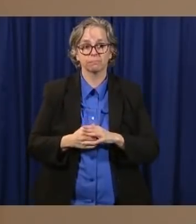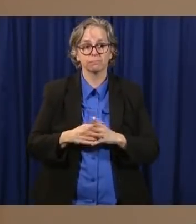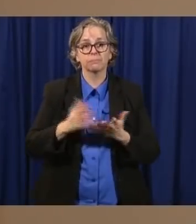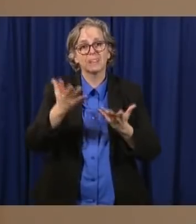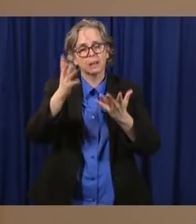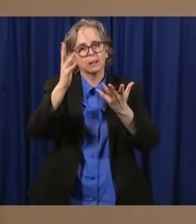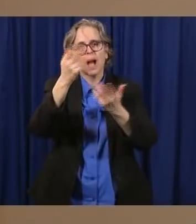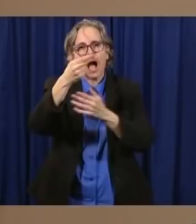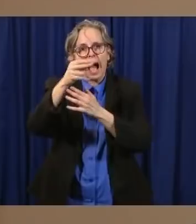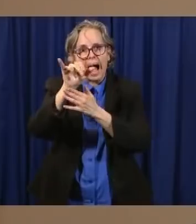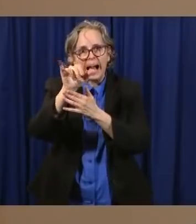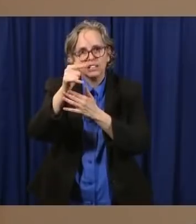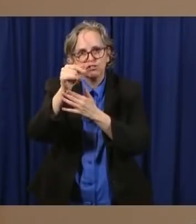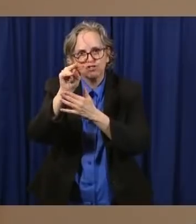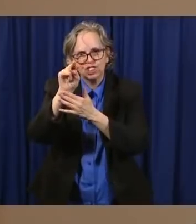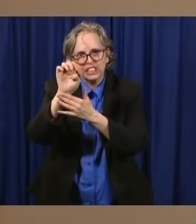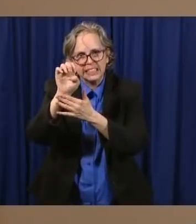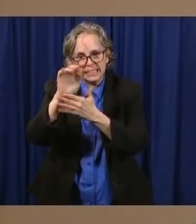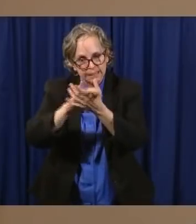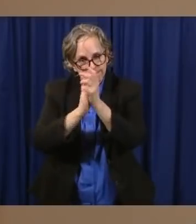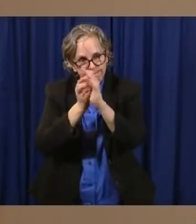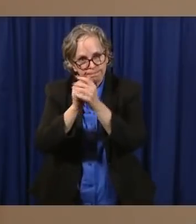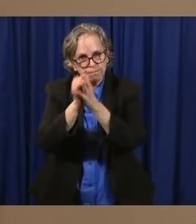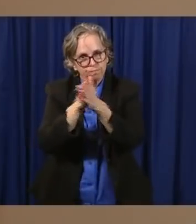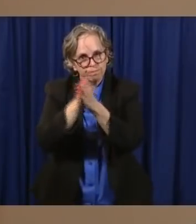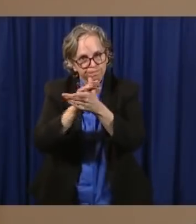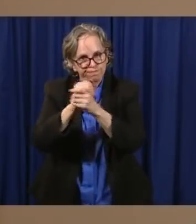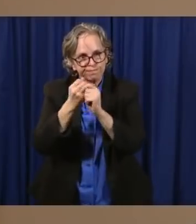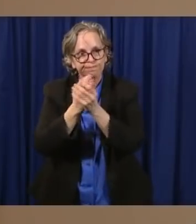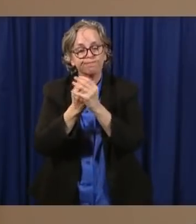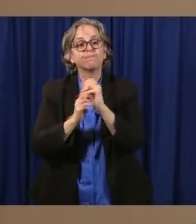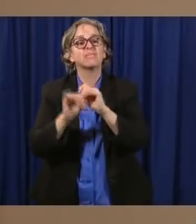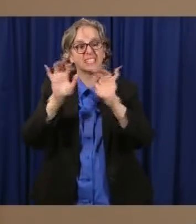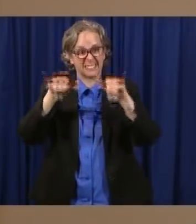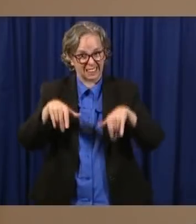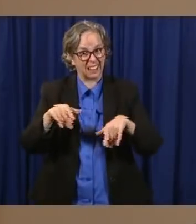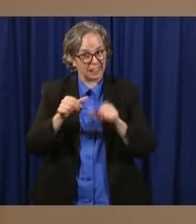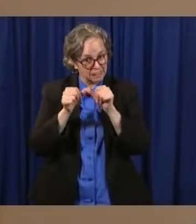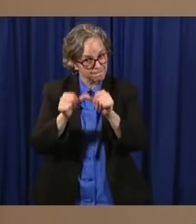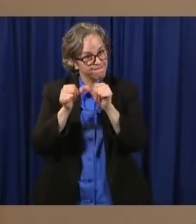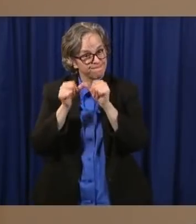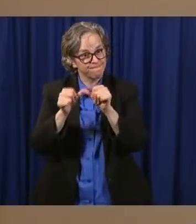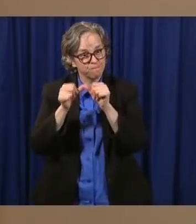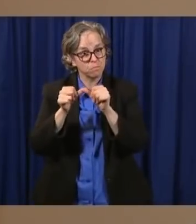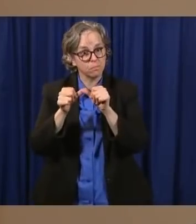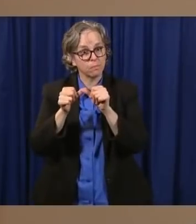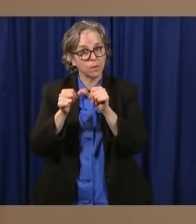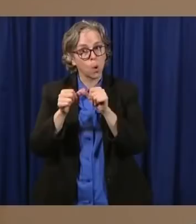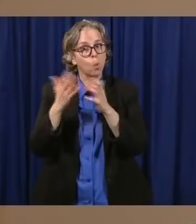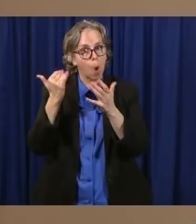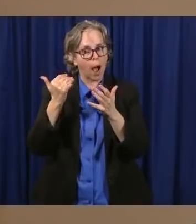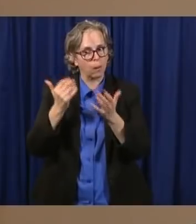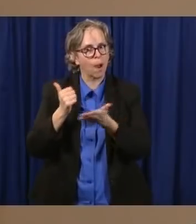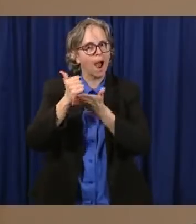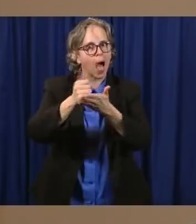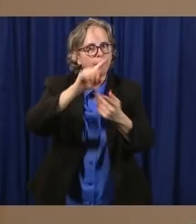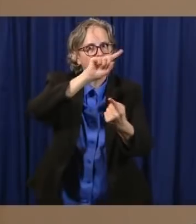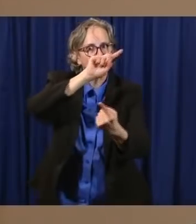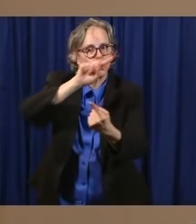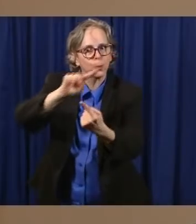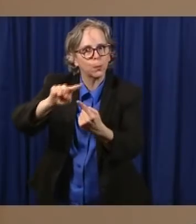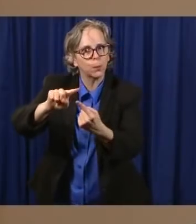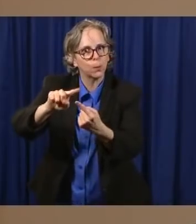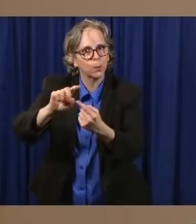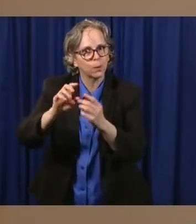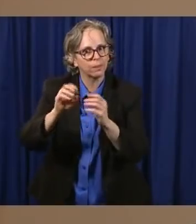continue to see this flattening of the curve. And this is something, of course, that we never thought we would experience in